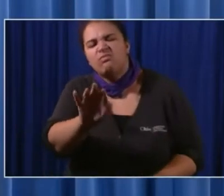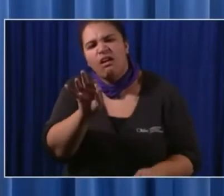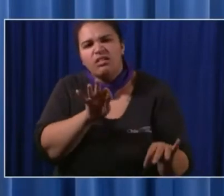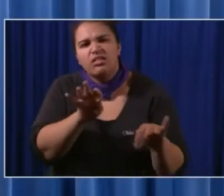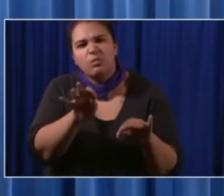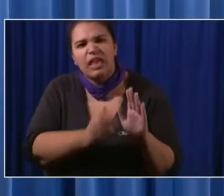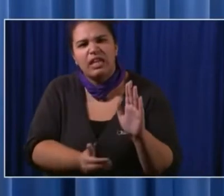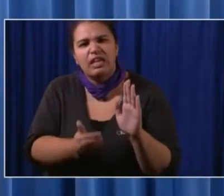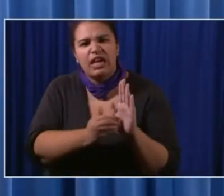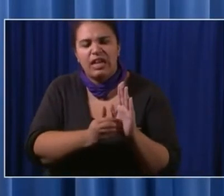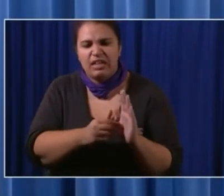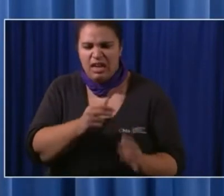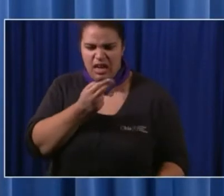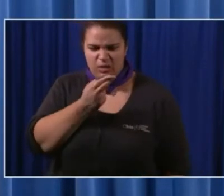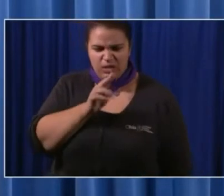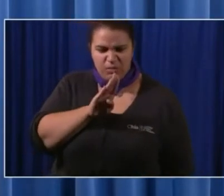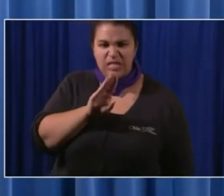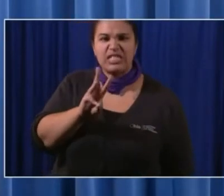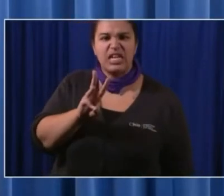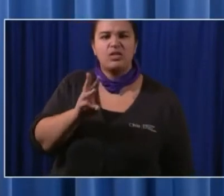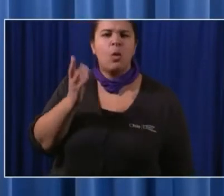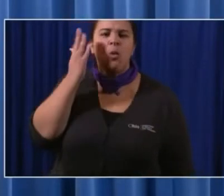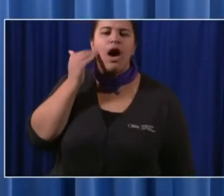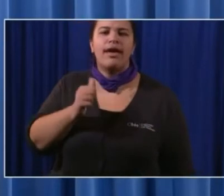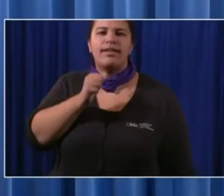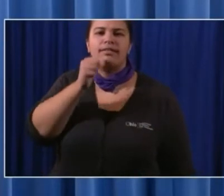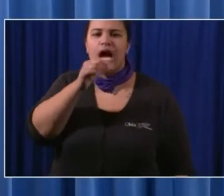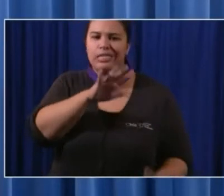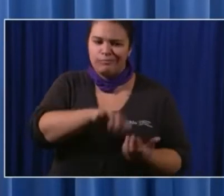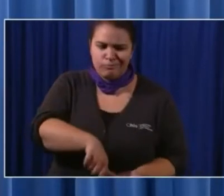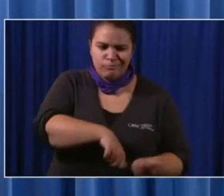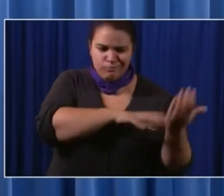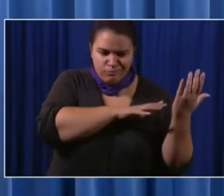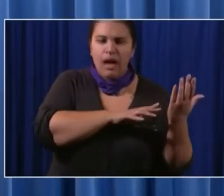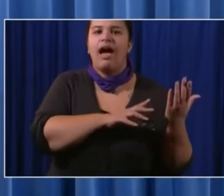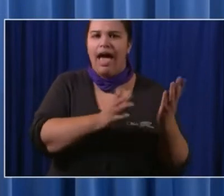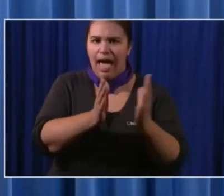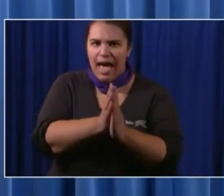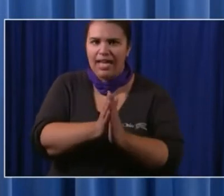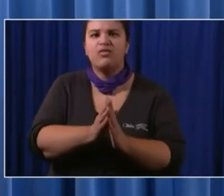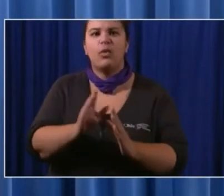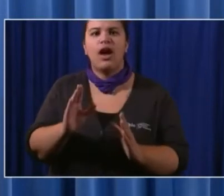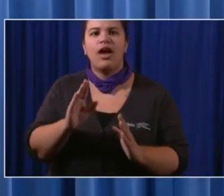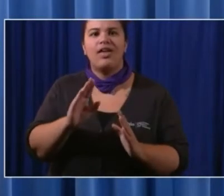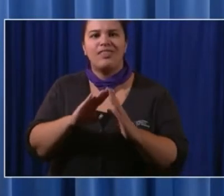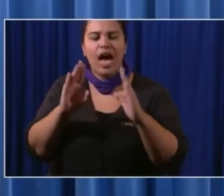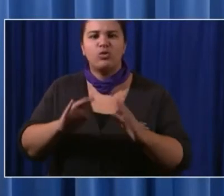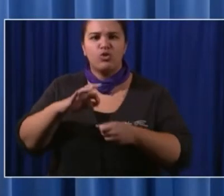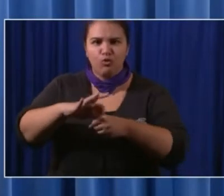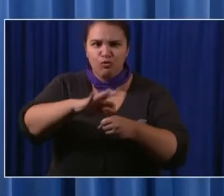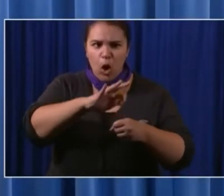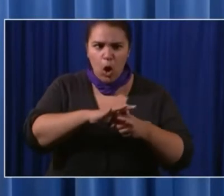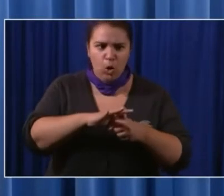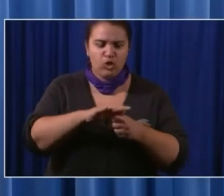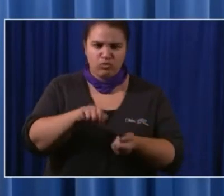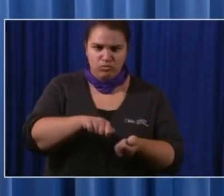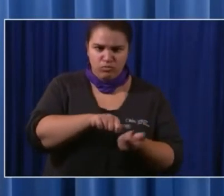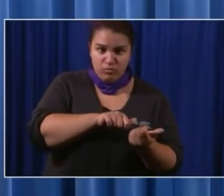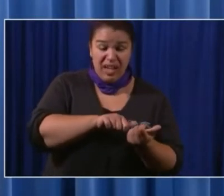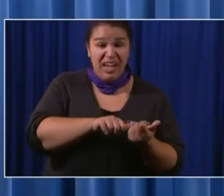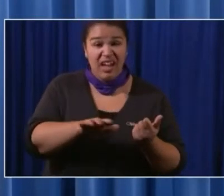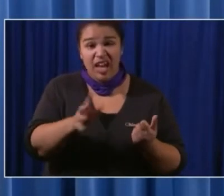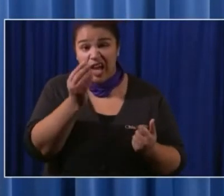support repealing HB 6 and maybe having a vote so that we have the transparency that you've called for. And also, your campaign took donations